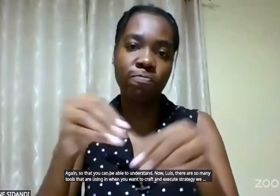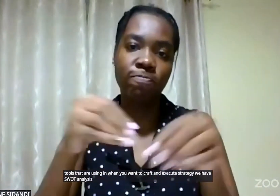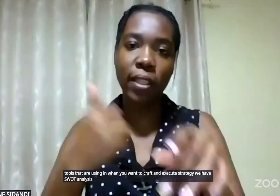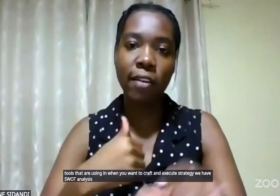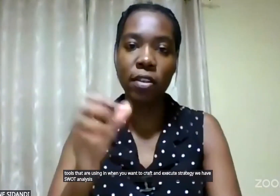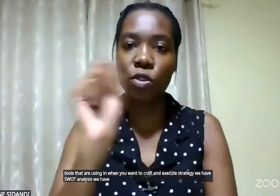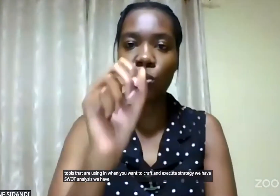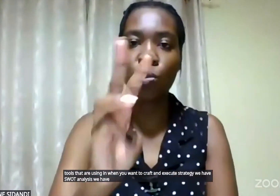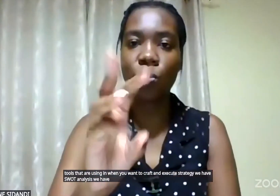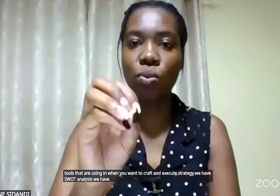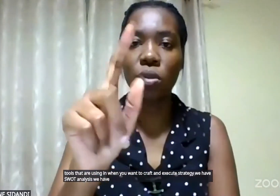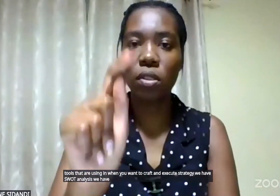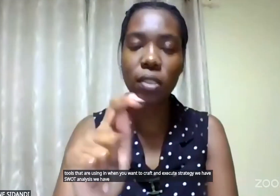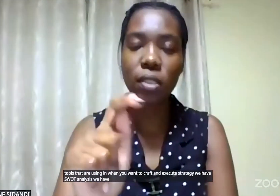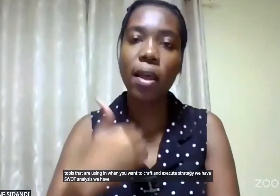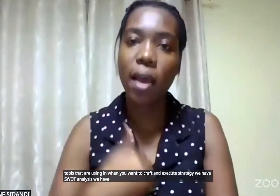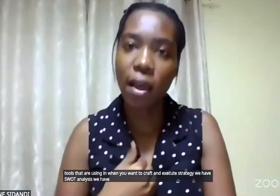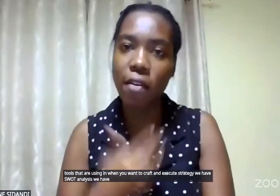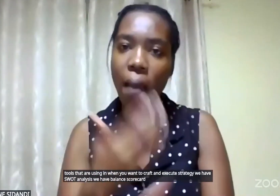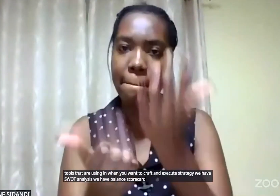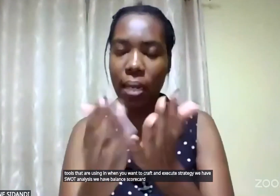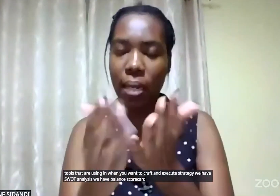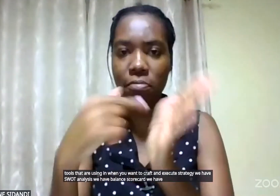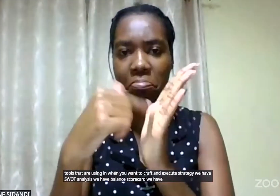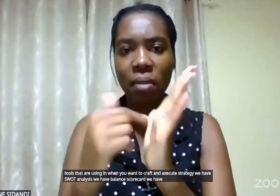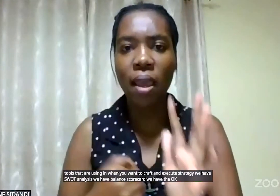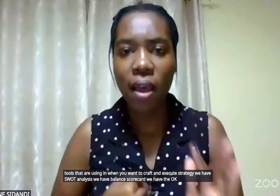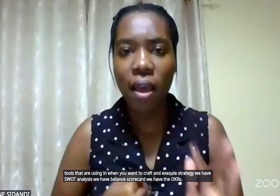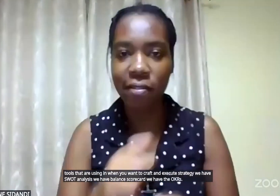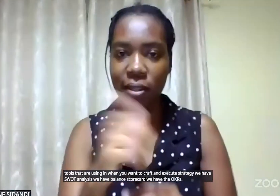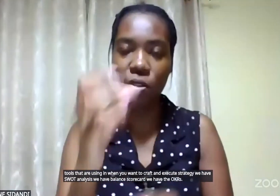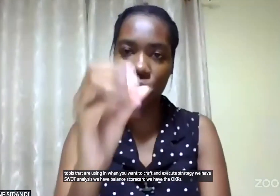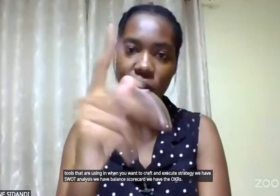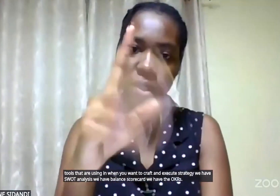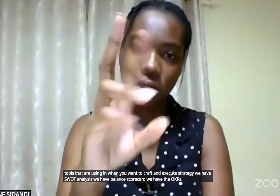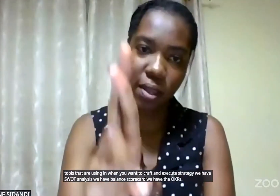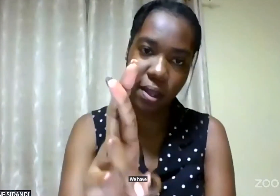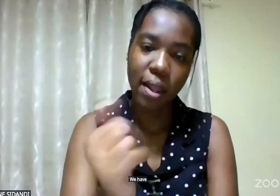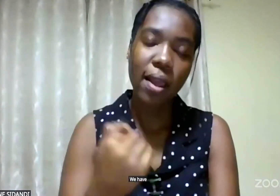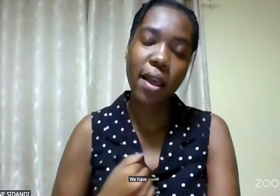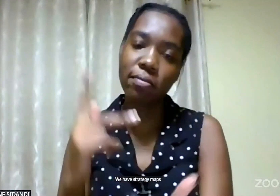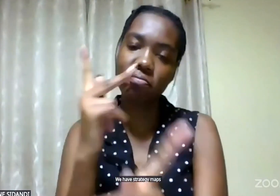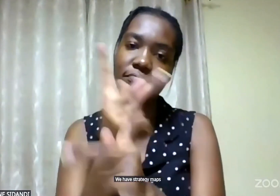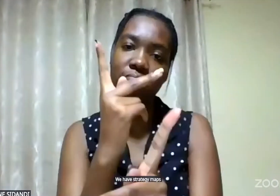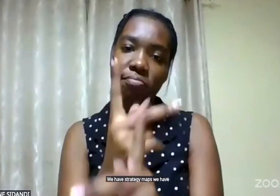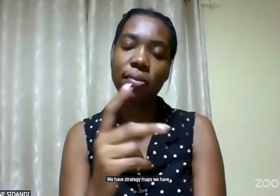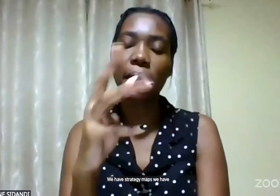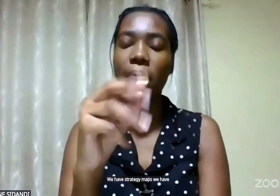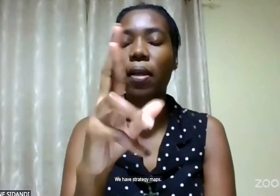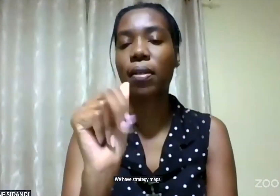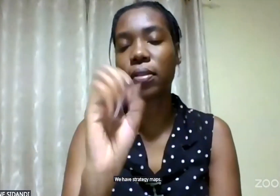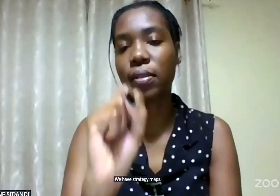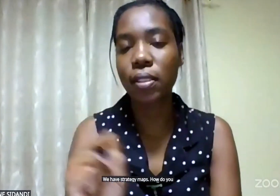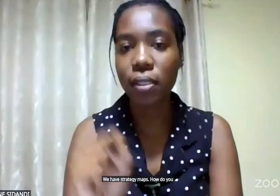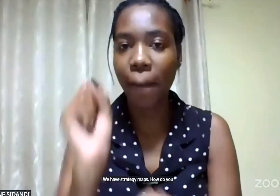have balanced scorecard, we have the OKRs, we have strategy maps, we have PESTIL. How do you choose